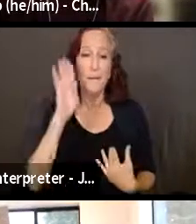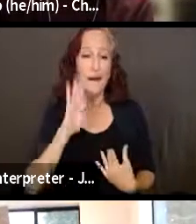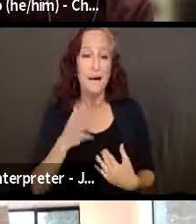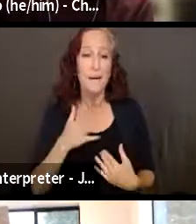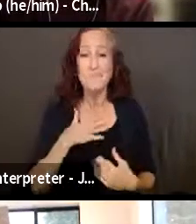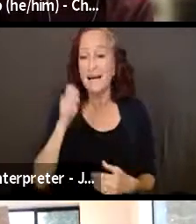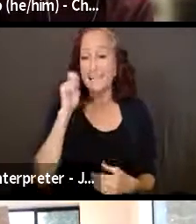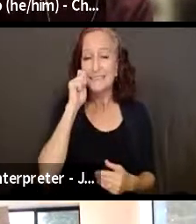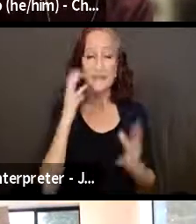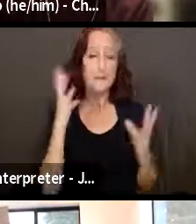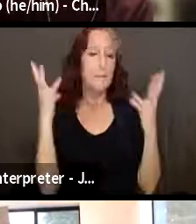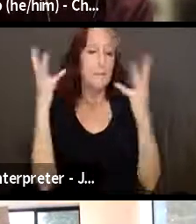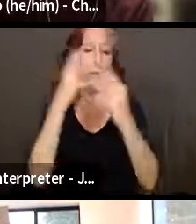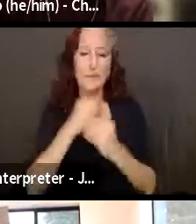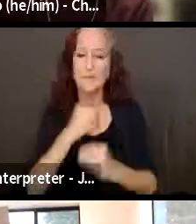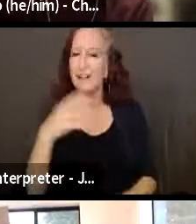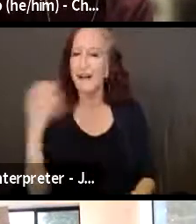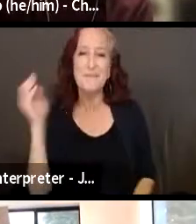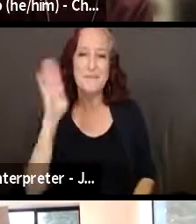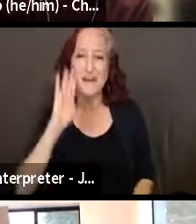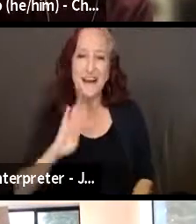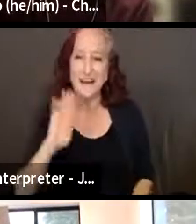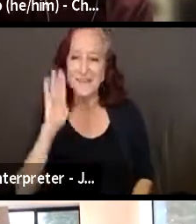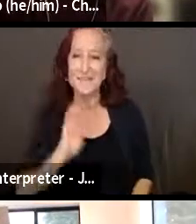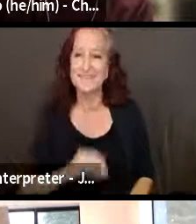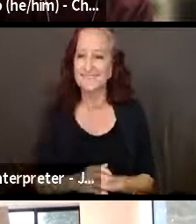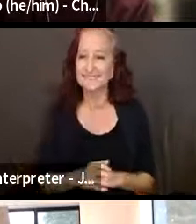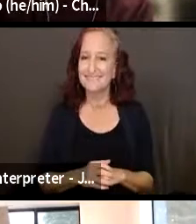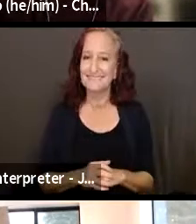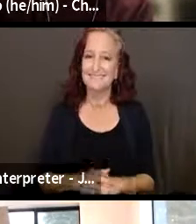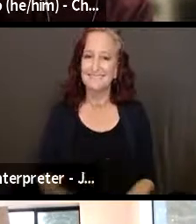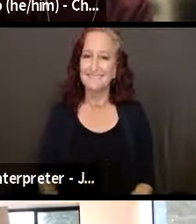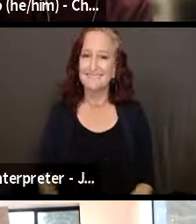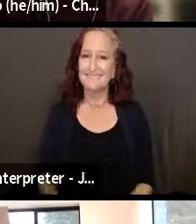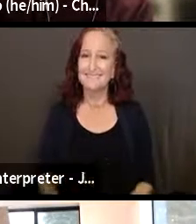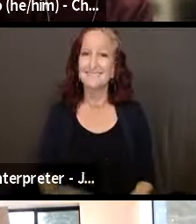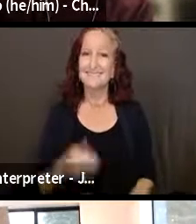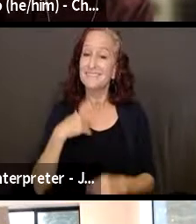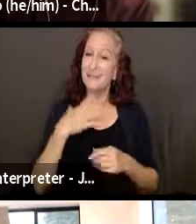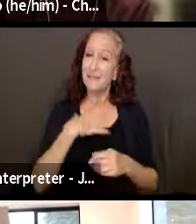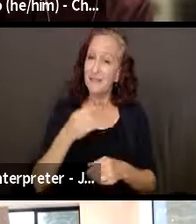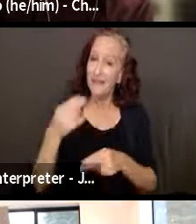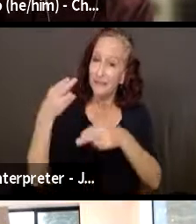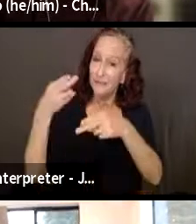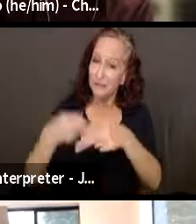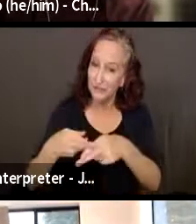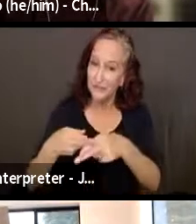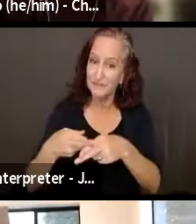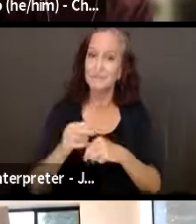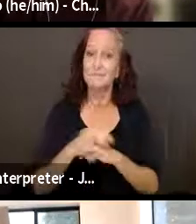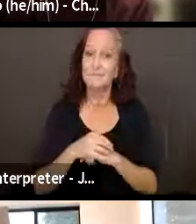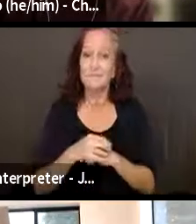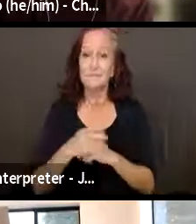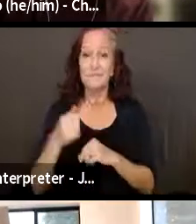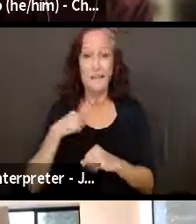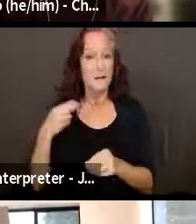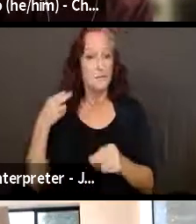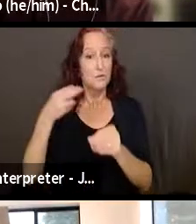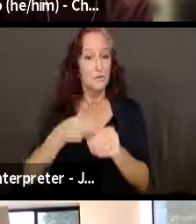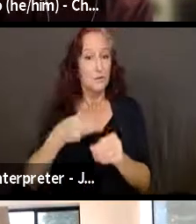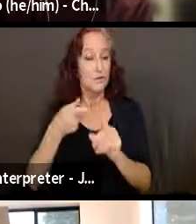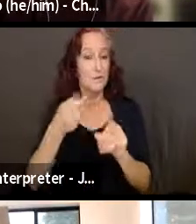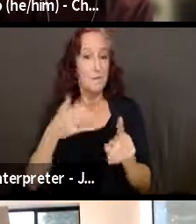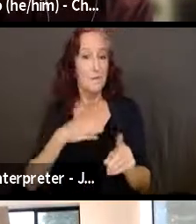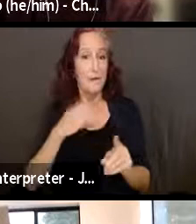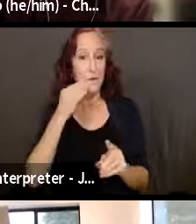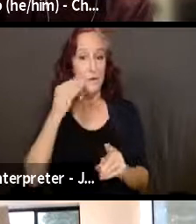skin. I lastly, finally wanted to mention that I am joining you today from my home